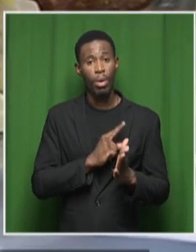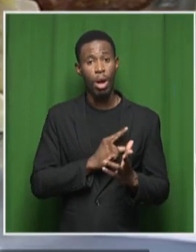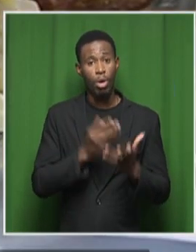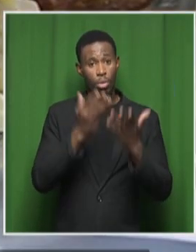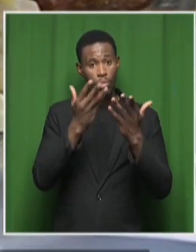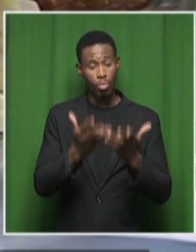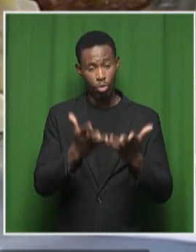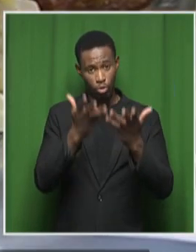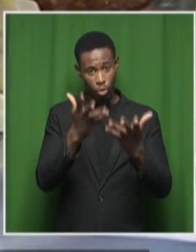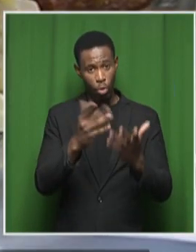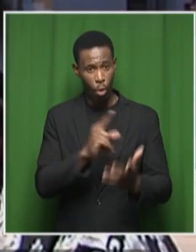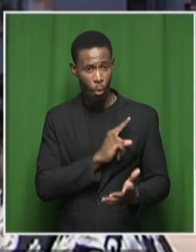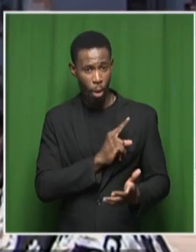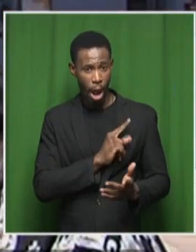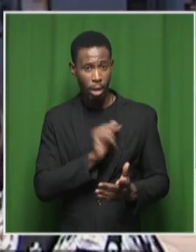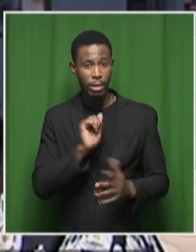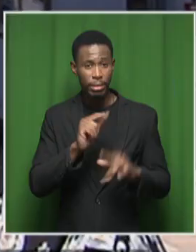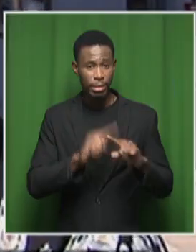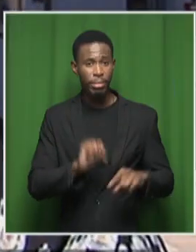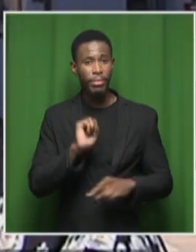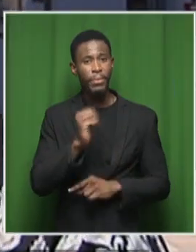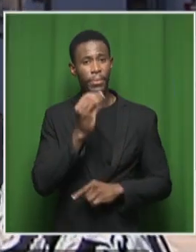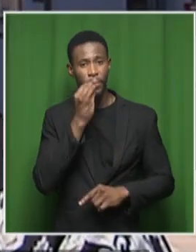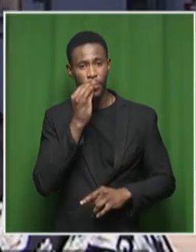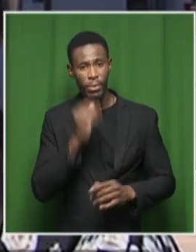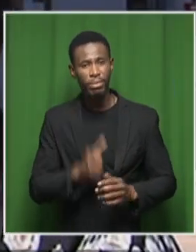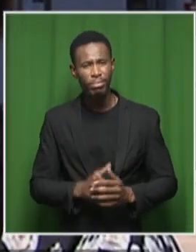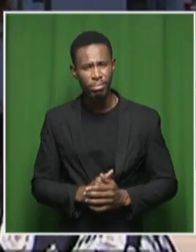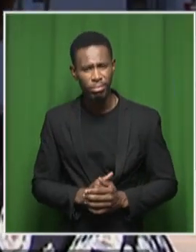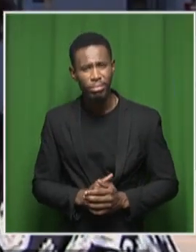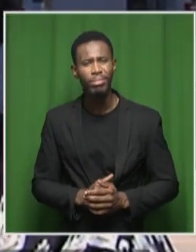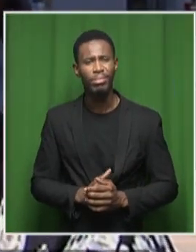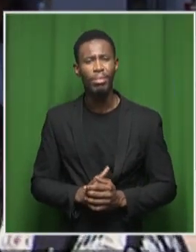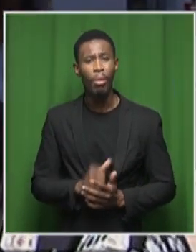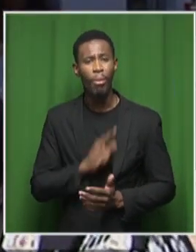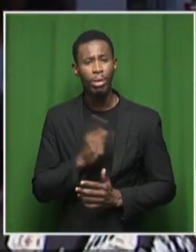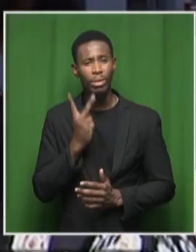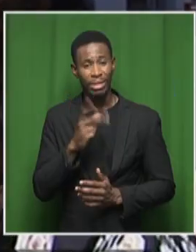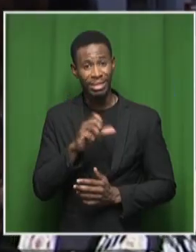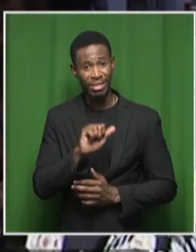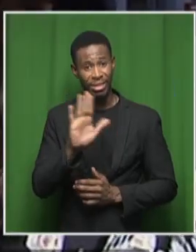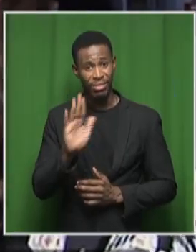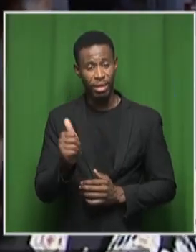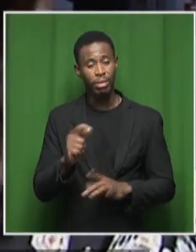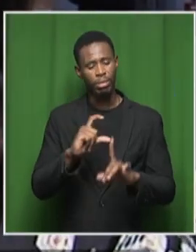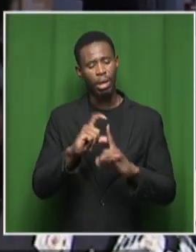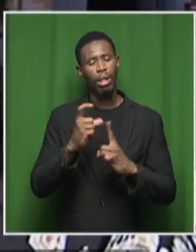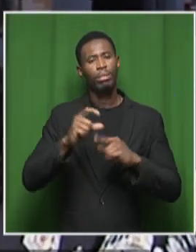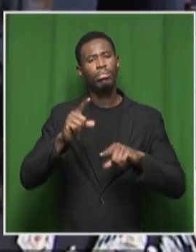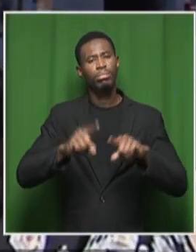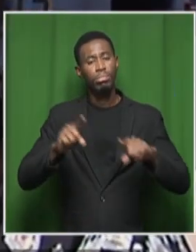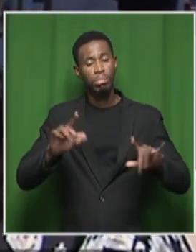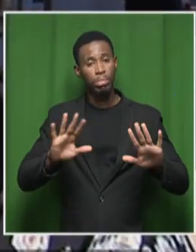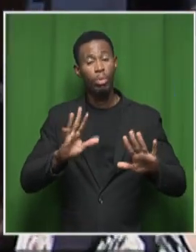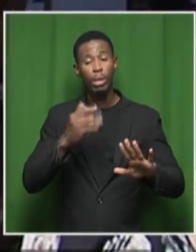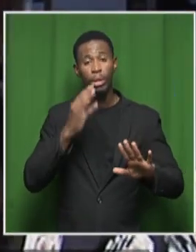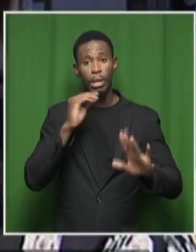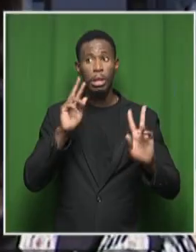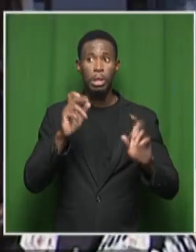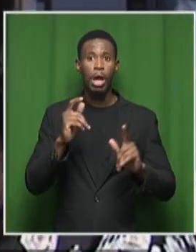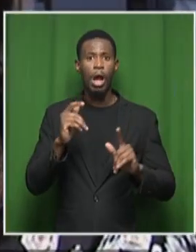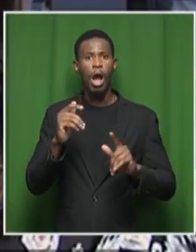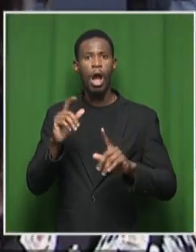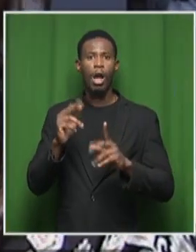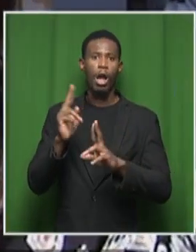So I think if you look at our cultures, there's different cultures in South Africa, and I think we're not talking about heritage foods, we're talking about